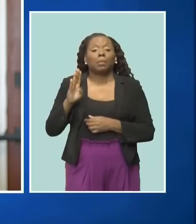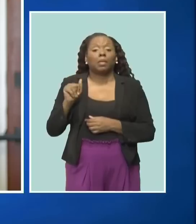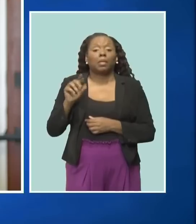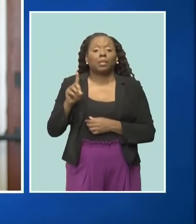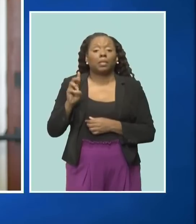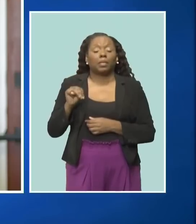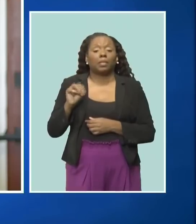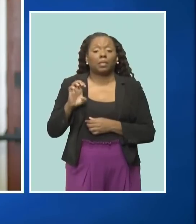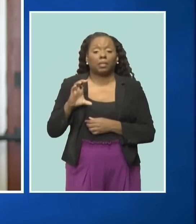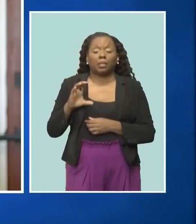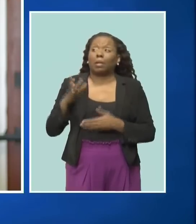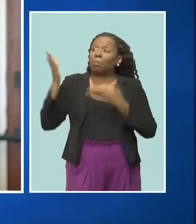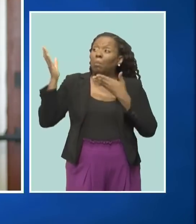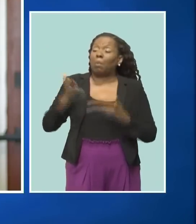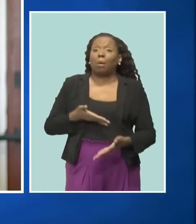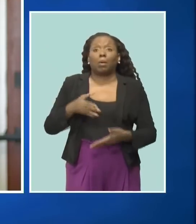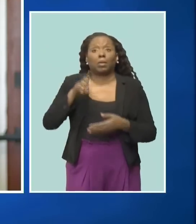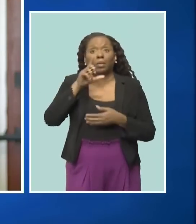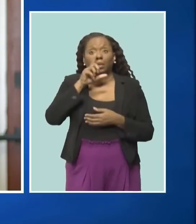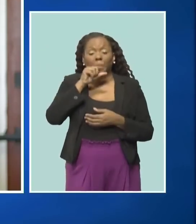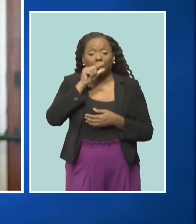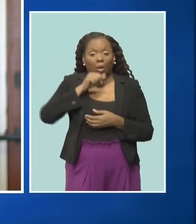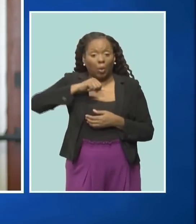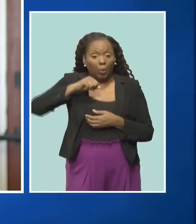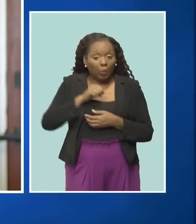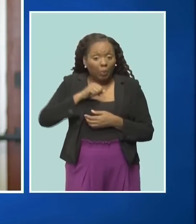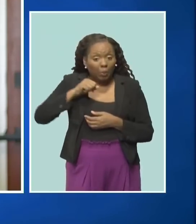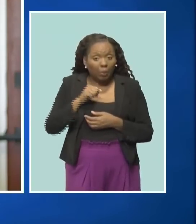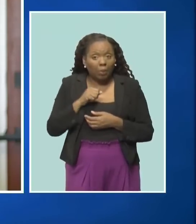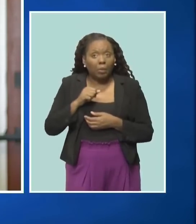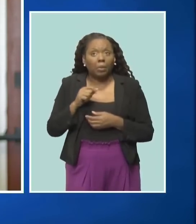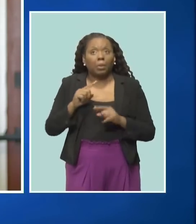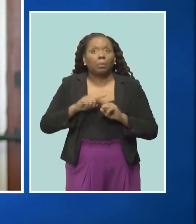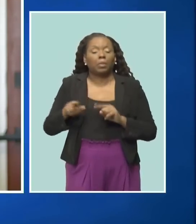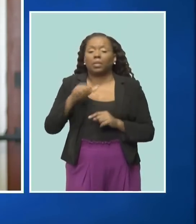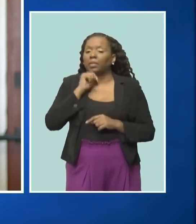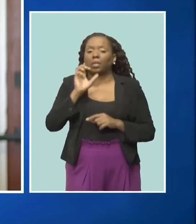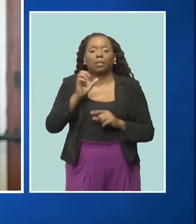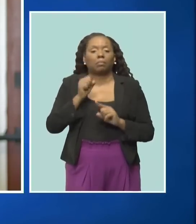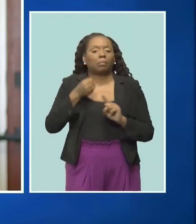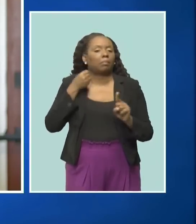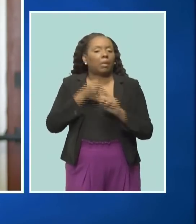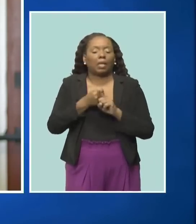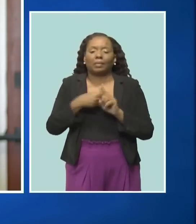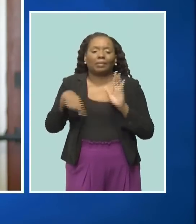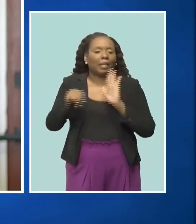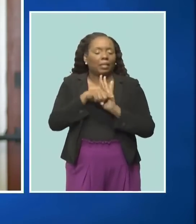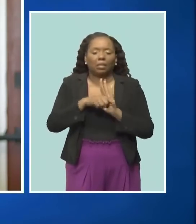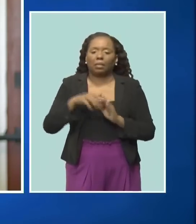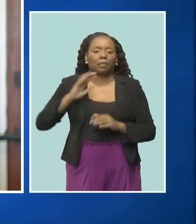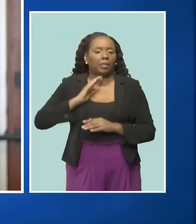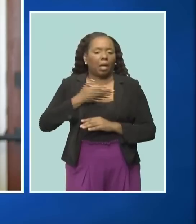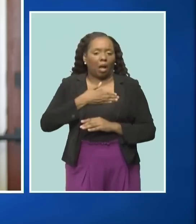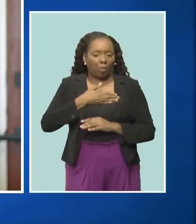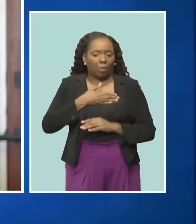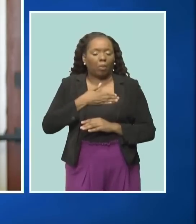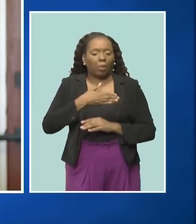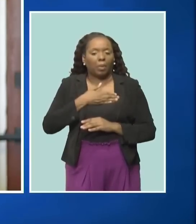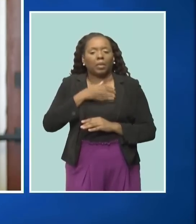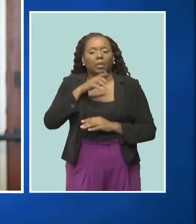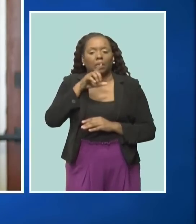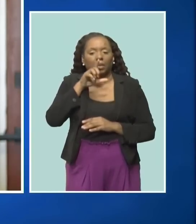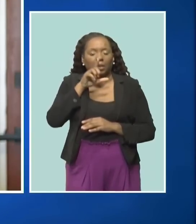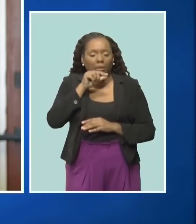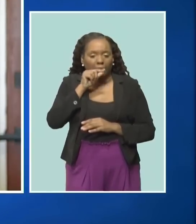wings that never affected the Barbados poultry industry. And now from what you can see in